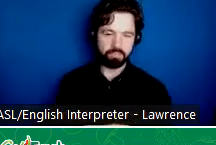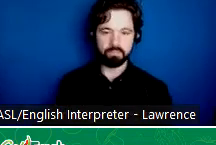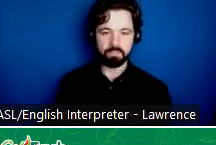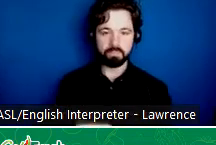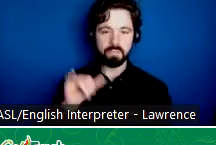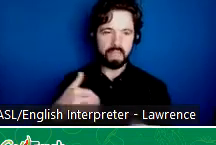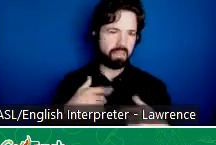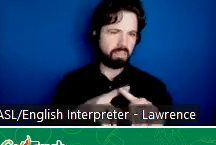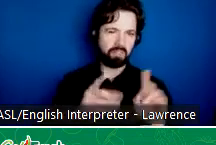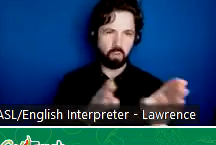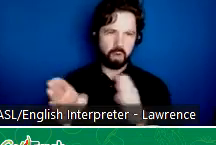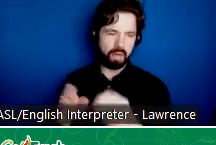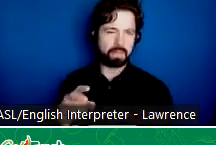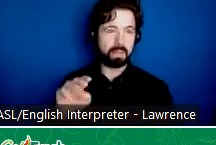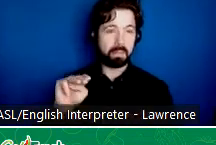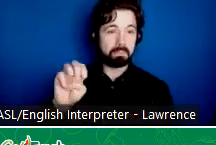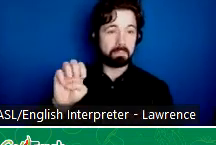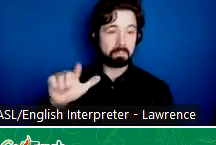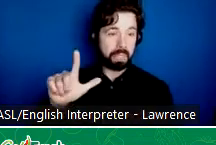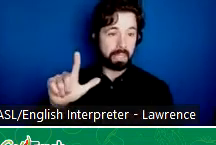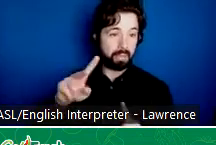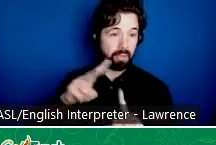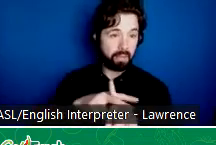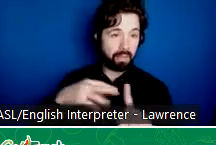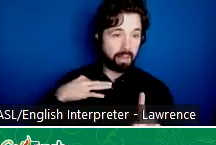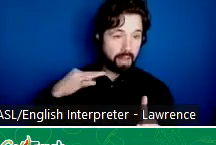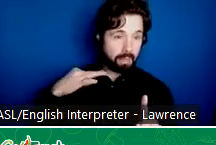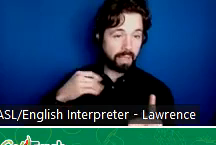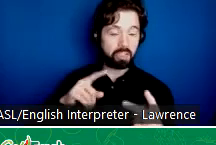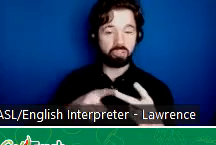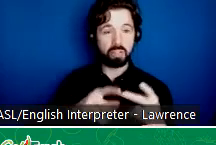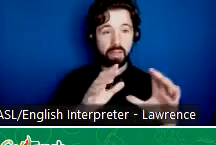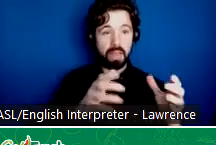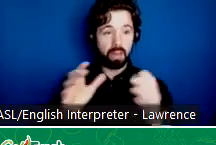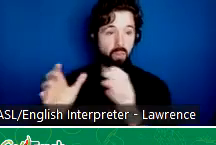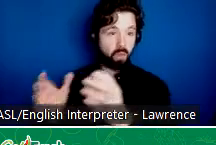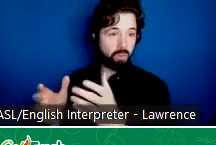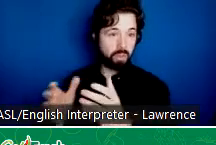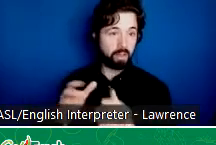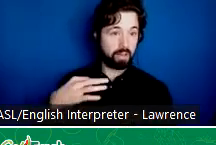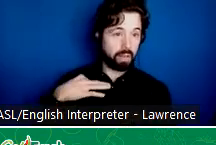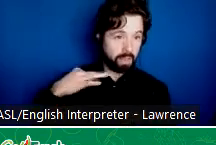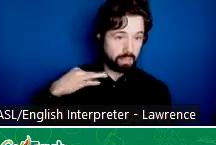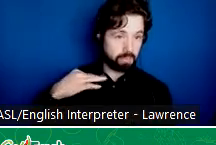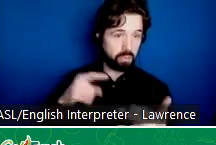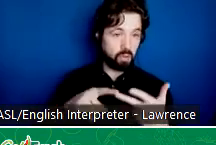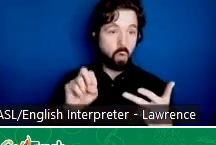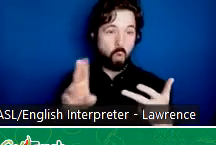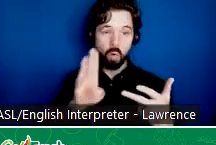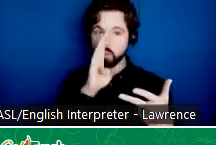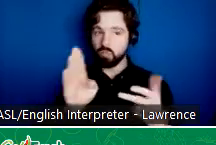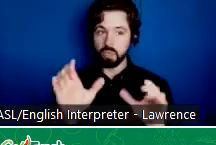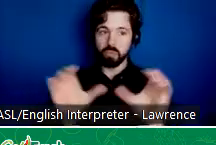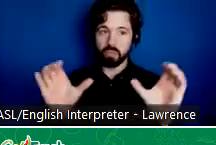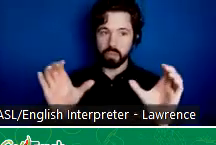methods, such as the meal application, categorical eligibility, or direct certification. So if